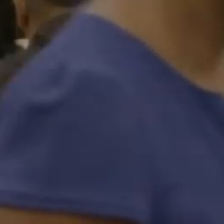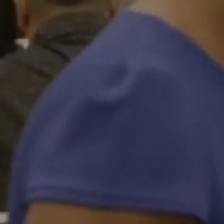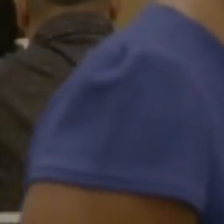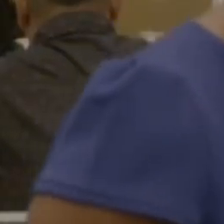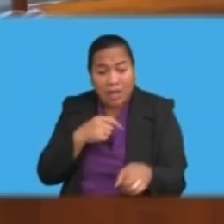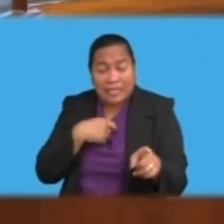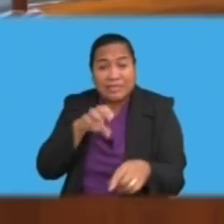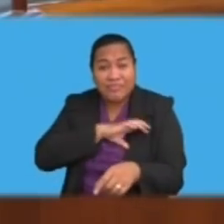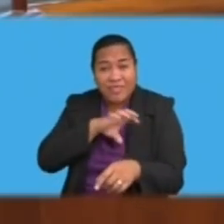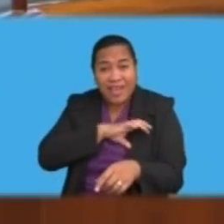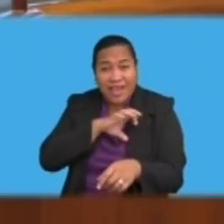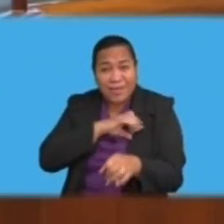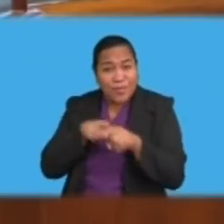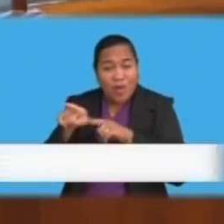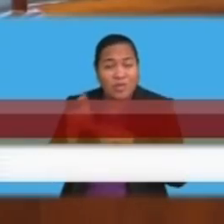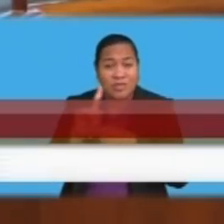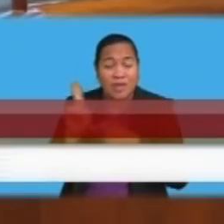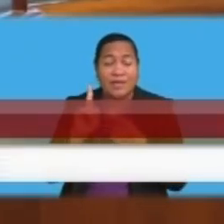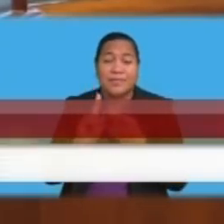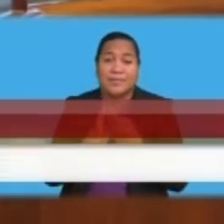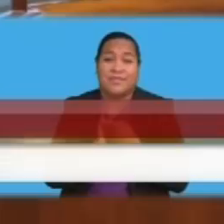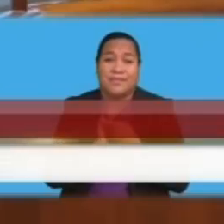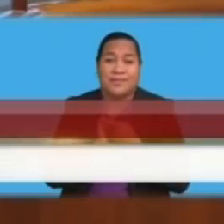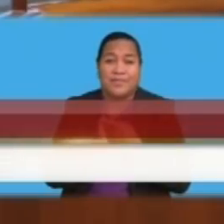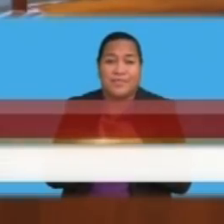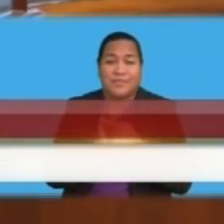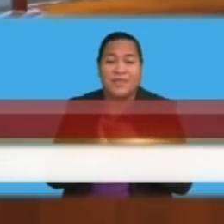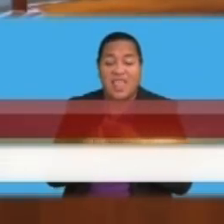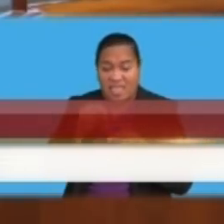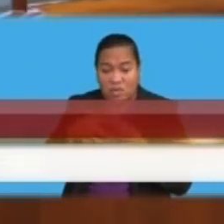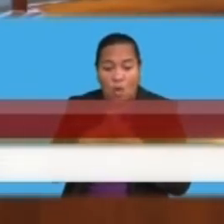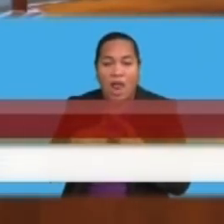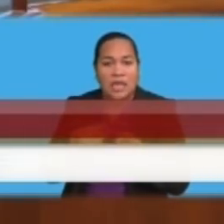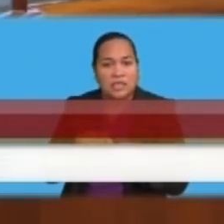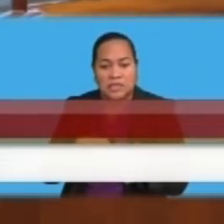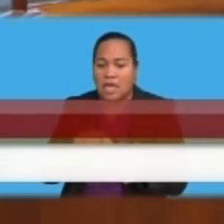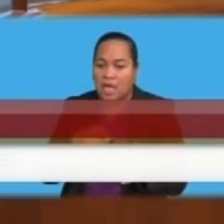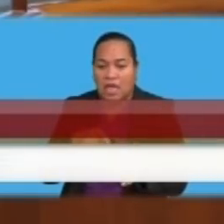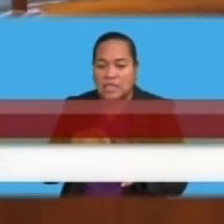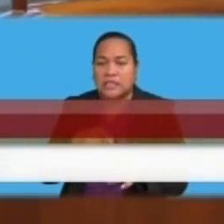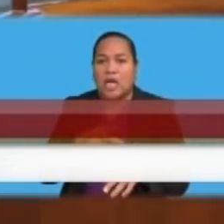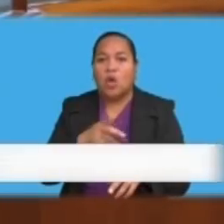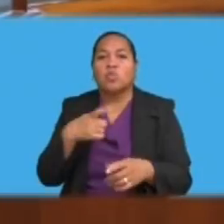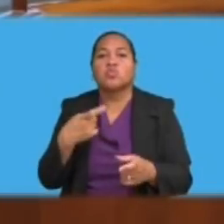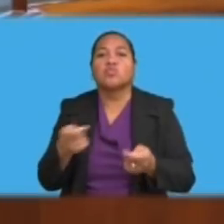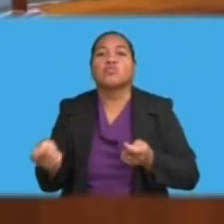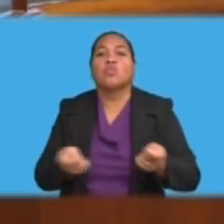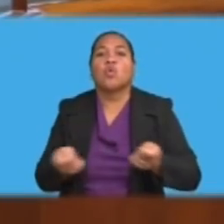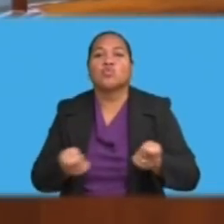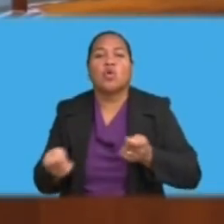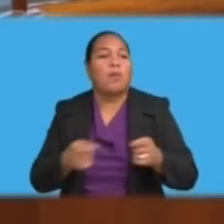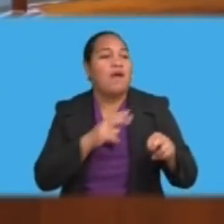Walesi. What we fear the most is this Walesi to be controlled by pro-Fiji